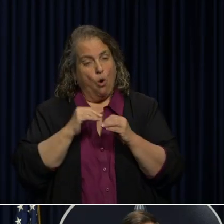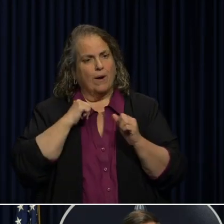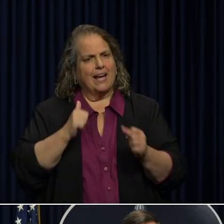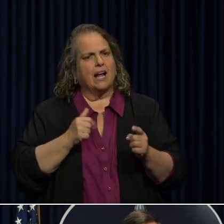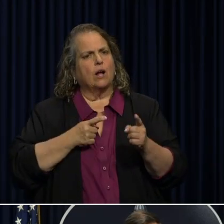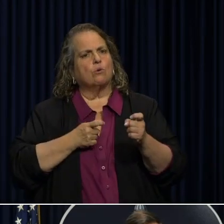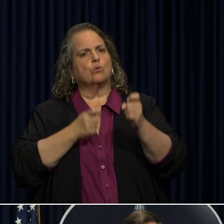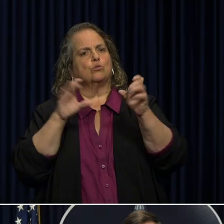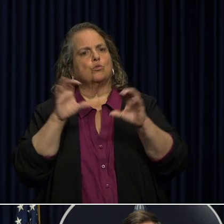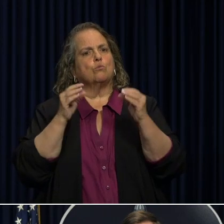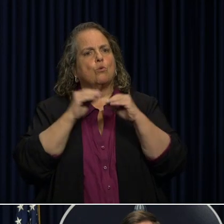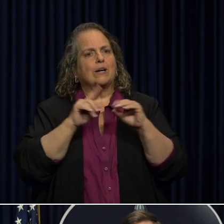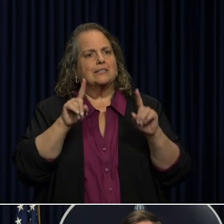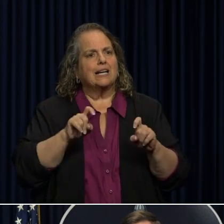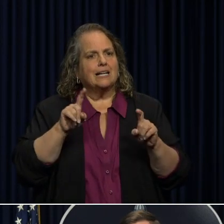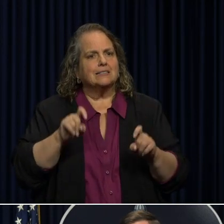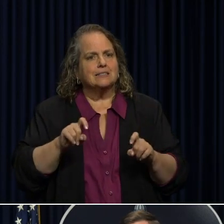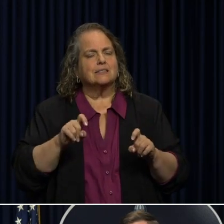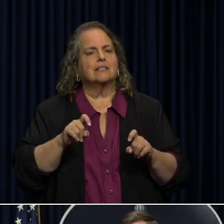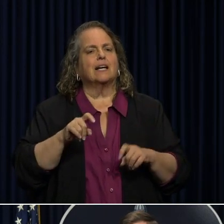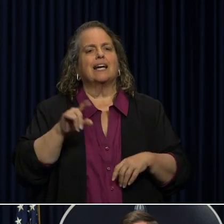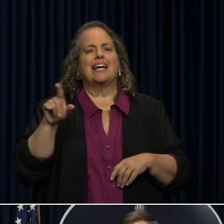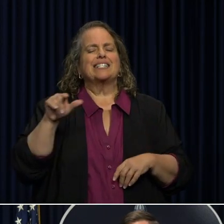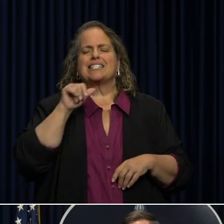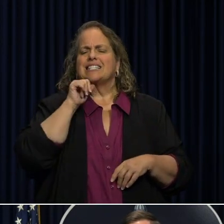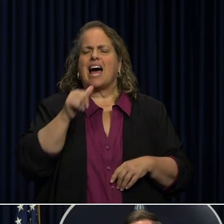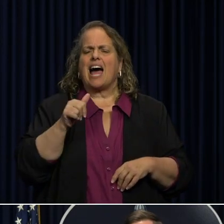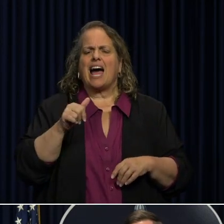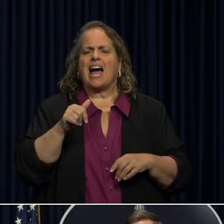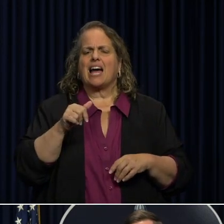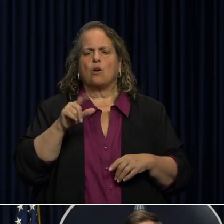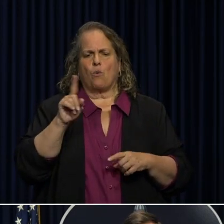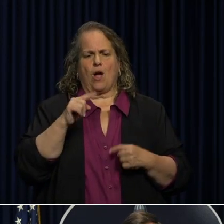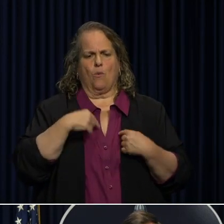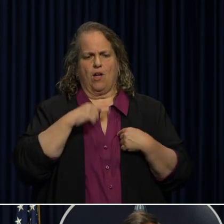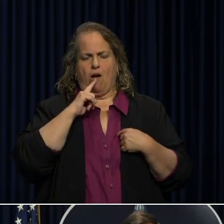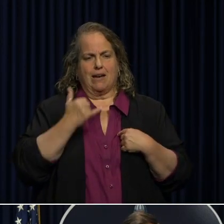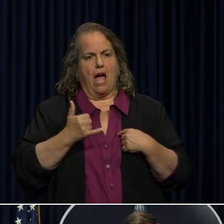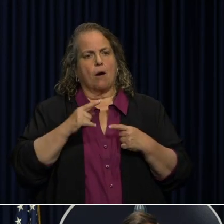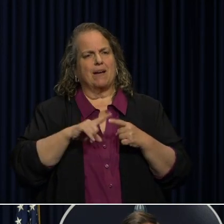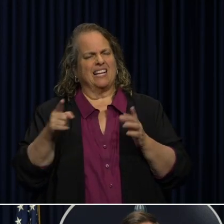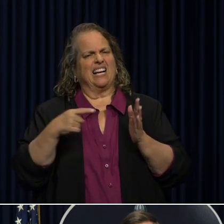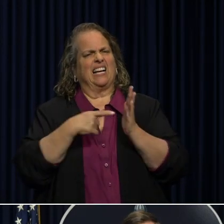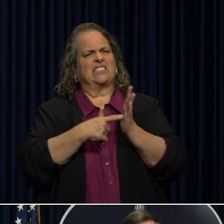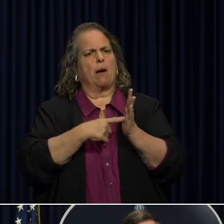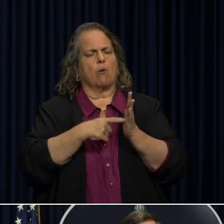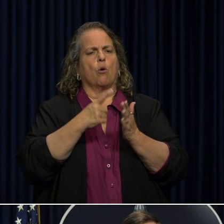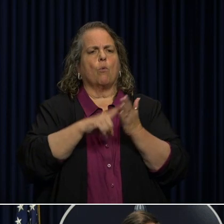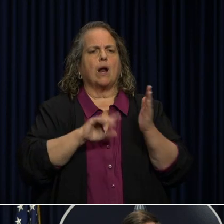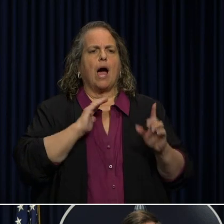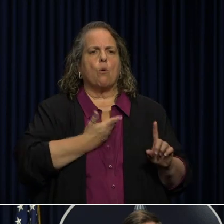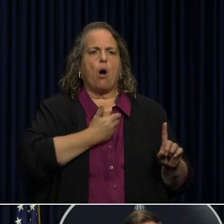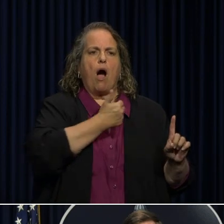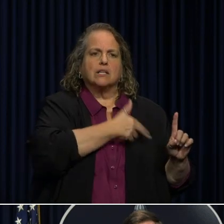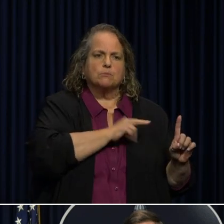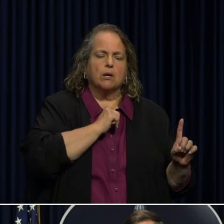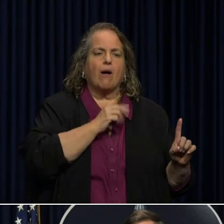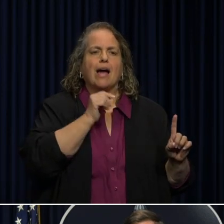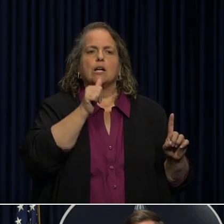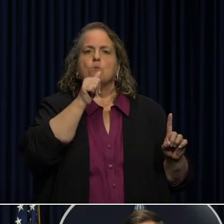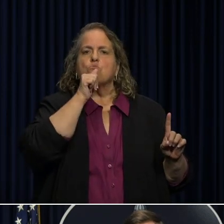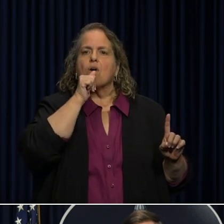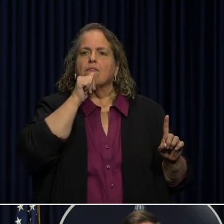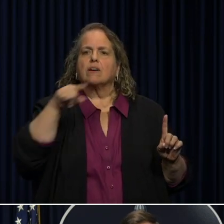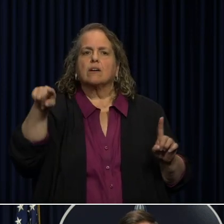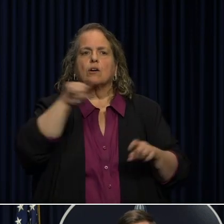this is kind of an example of where we've gone in a week. It's really what our hospitals and our private employers are going to be able